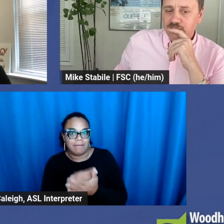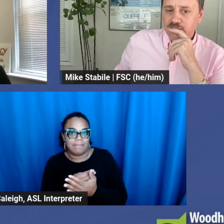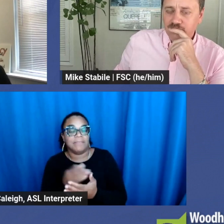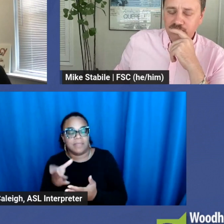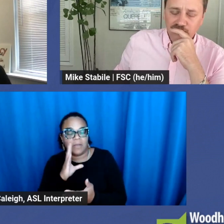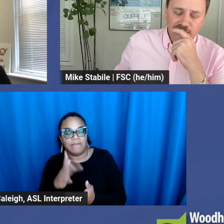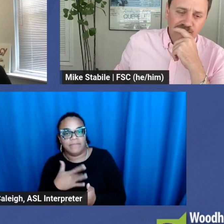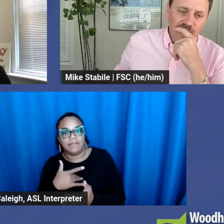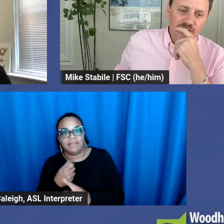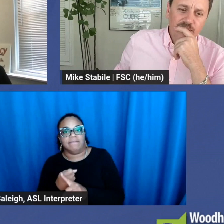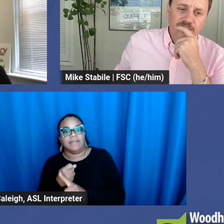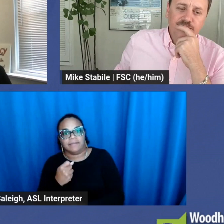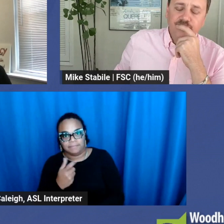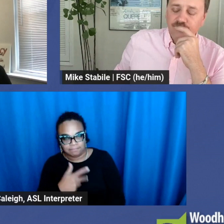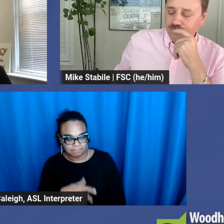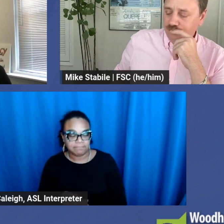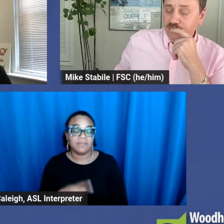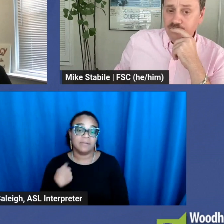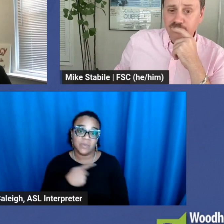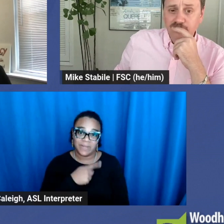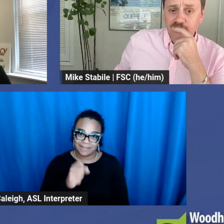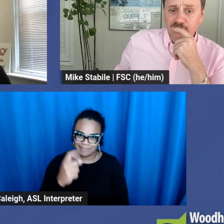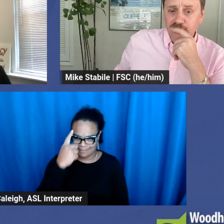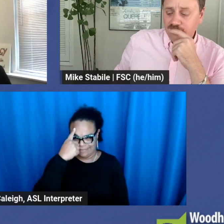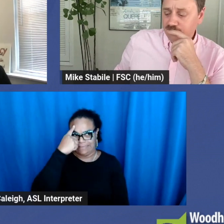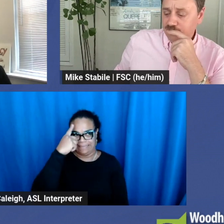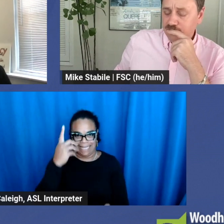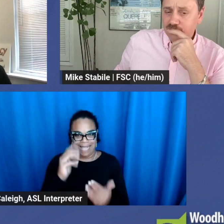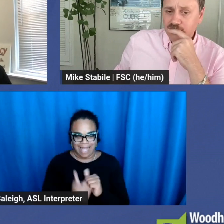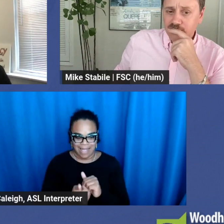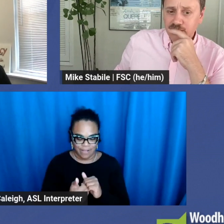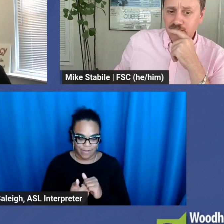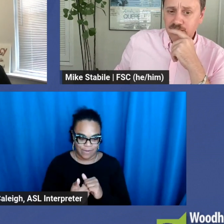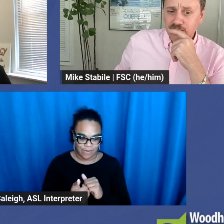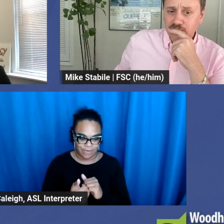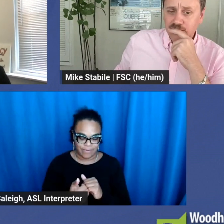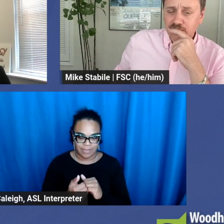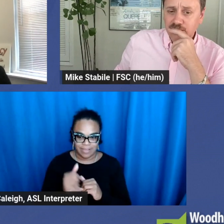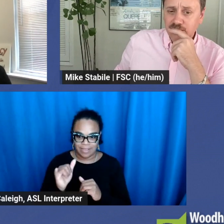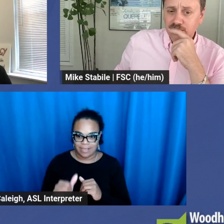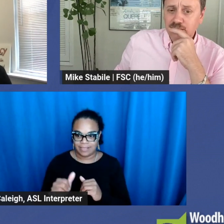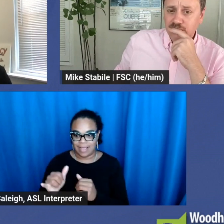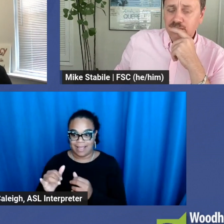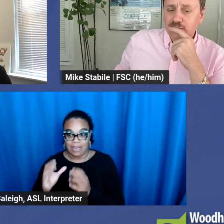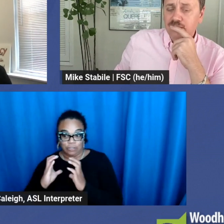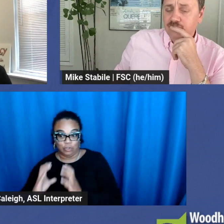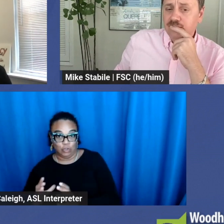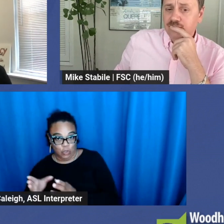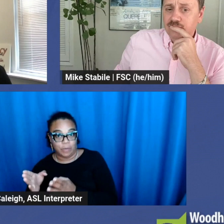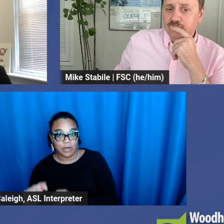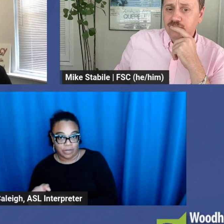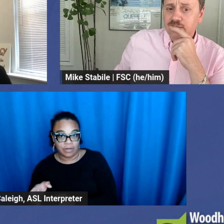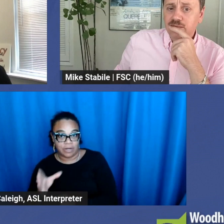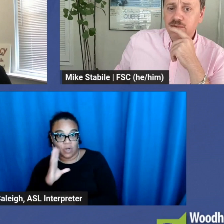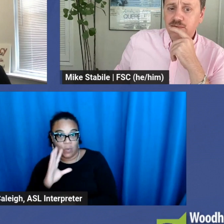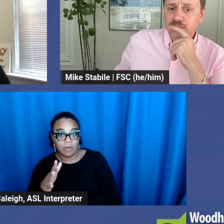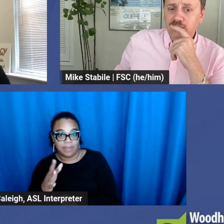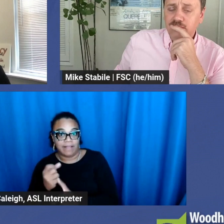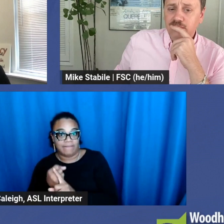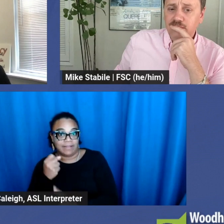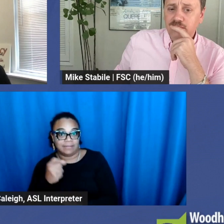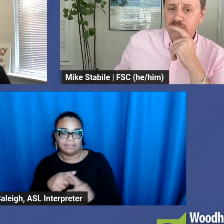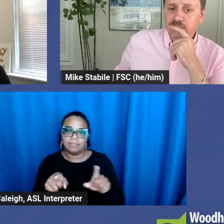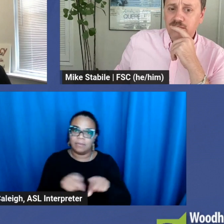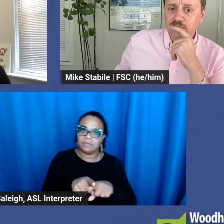it's, we have to sort of think about how the individual, not only consumer, is going to be affected, but also the